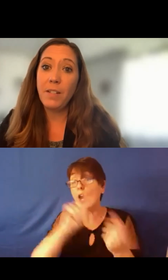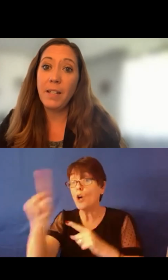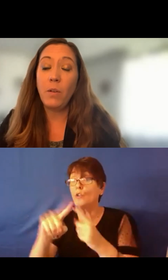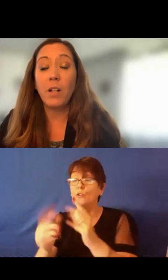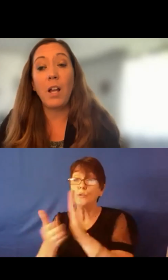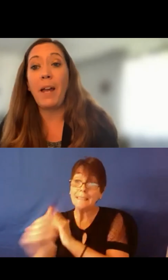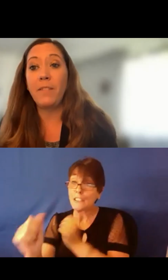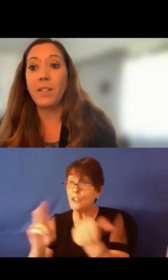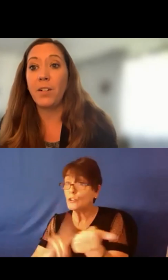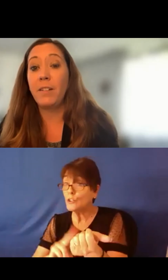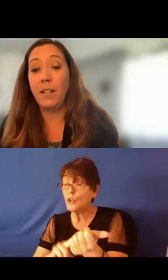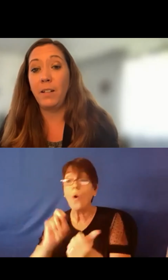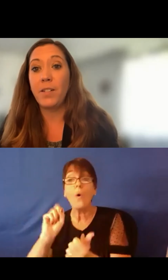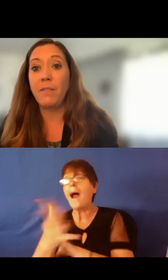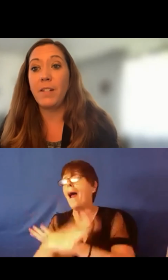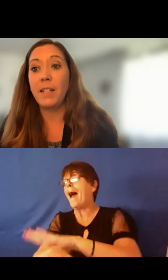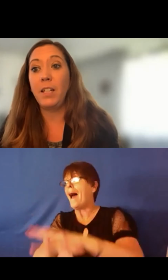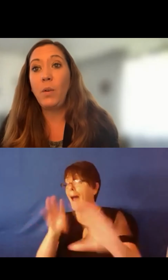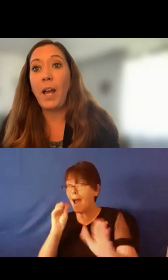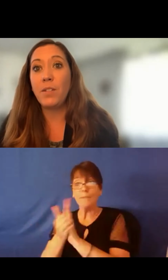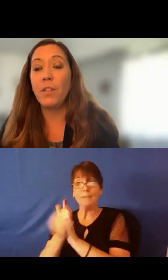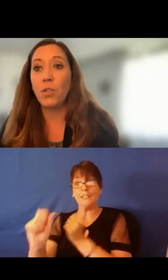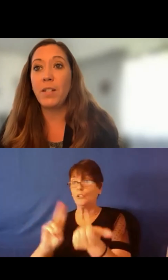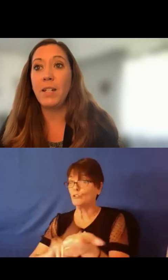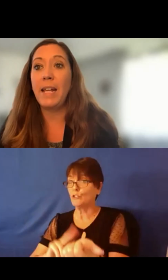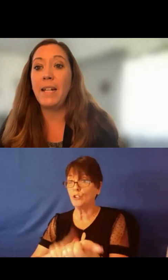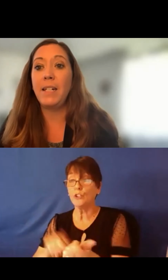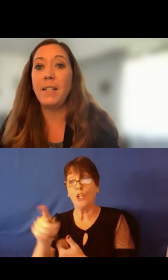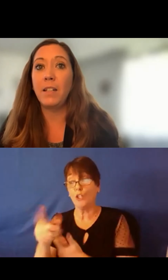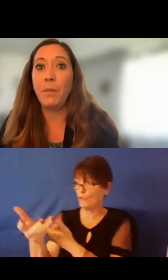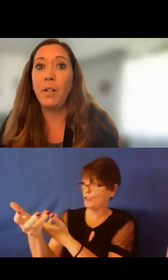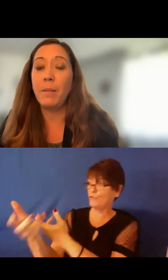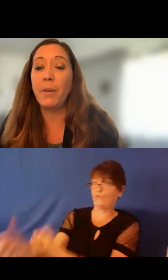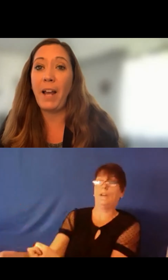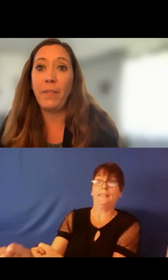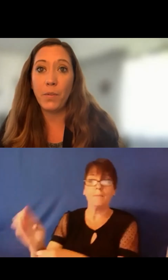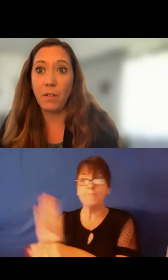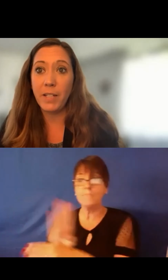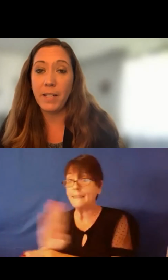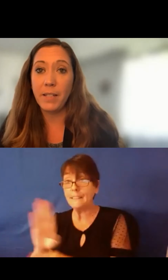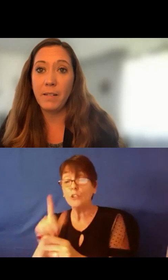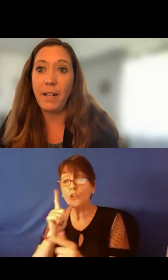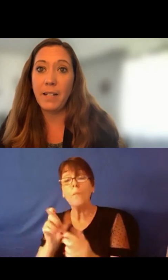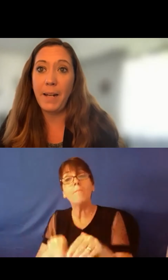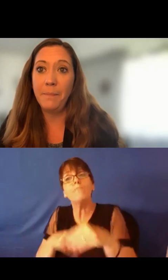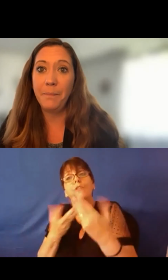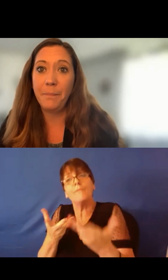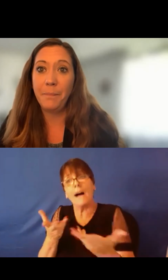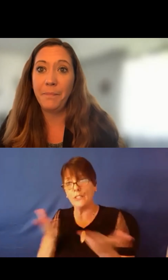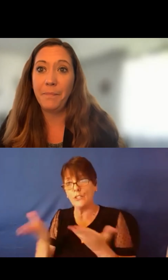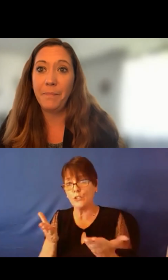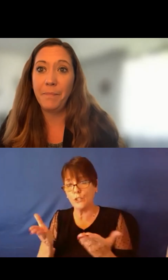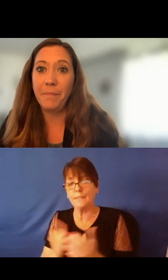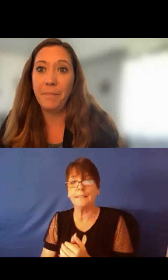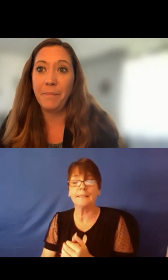nursing facility or to come out of a skilled nursing facility. You guys are the trusted entities in the community that provide those services. Next slide.